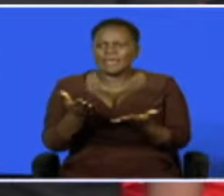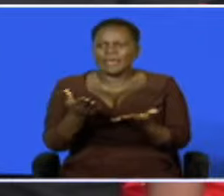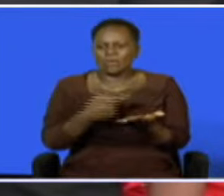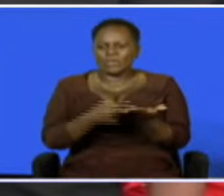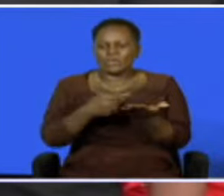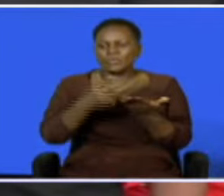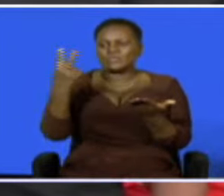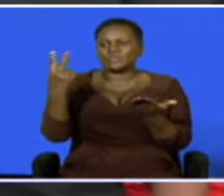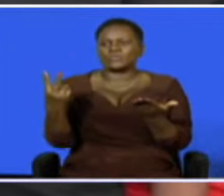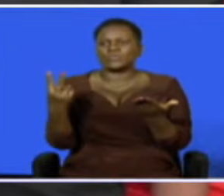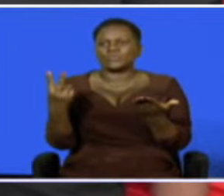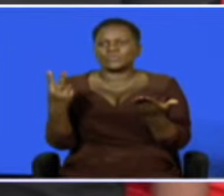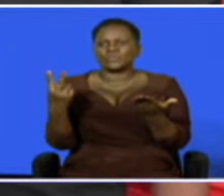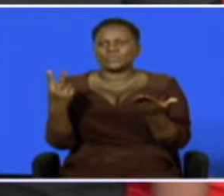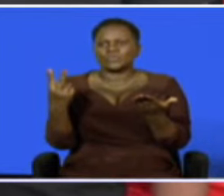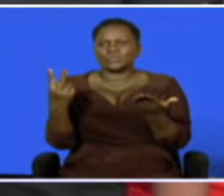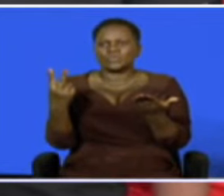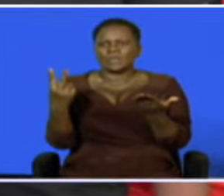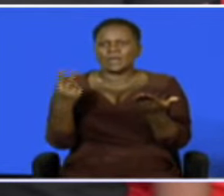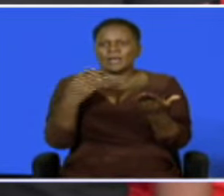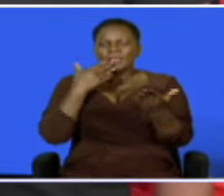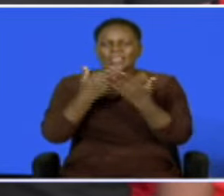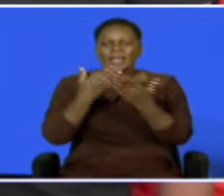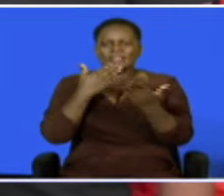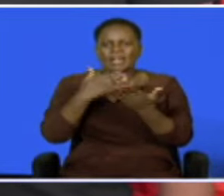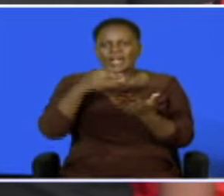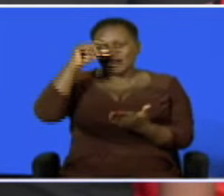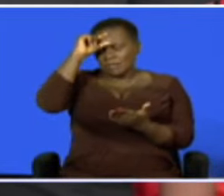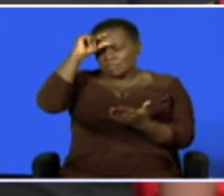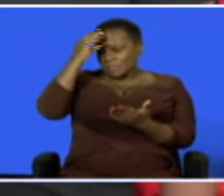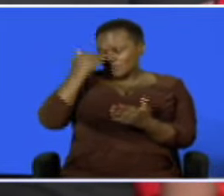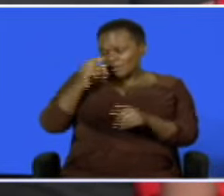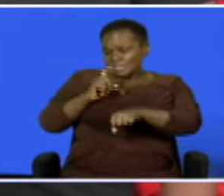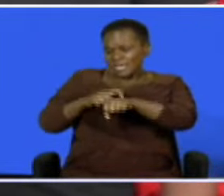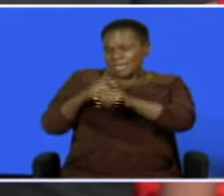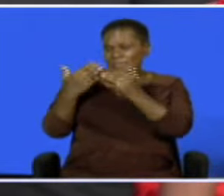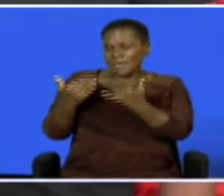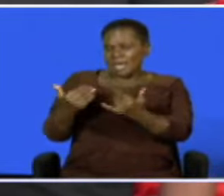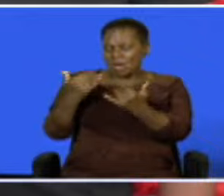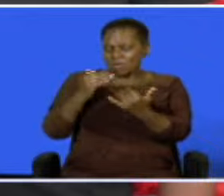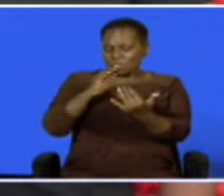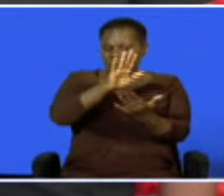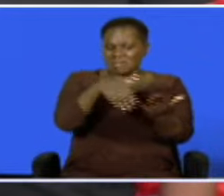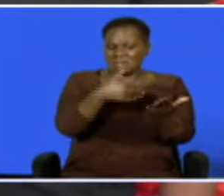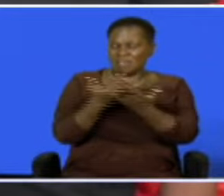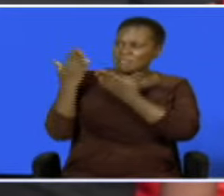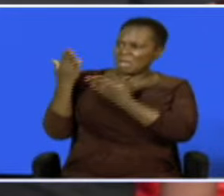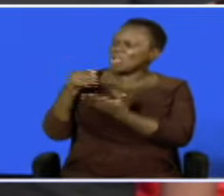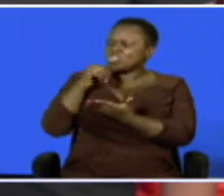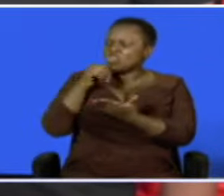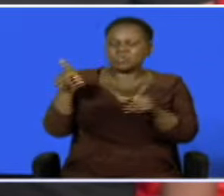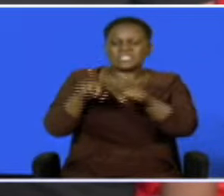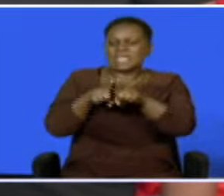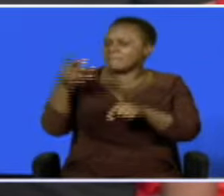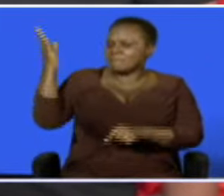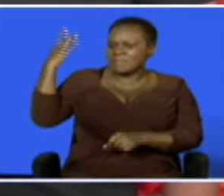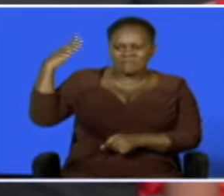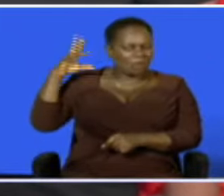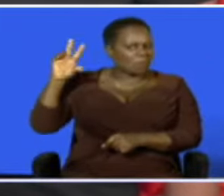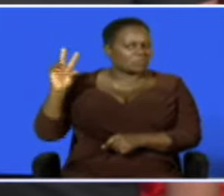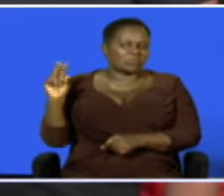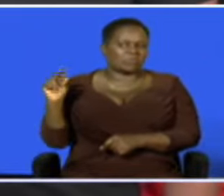2 weeks. And I thank the government this time. We have come here, not like the other